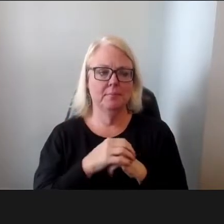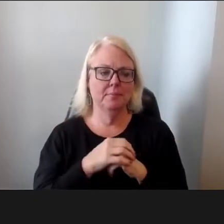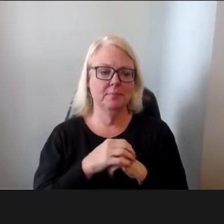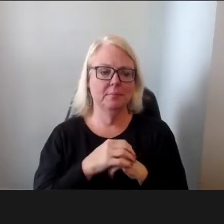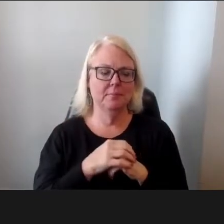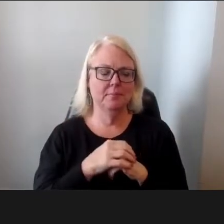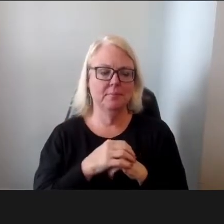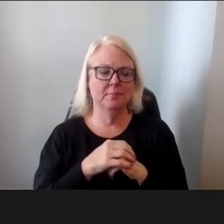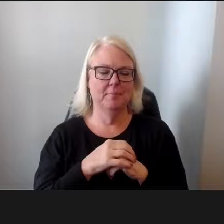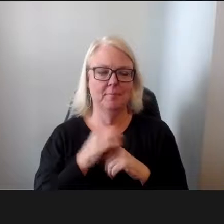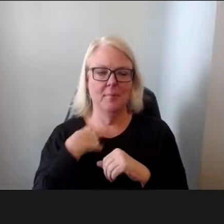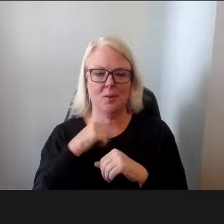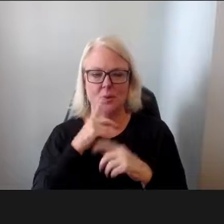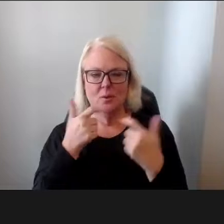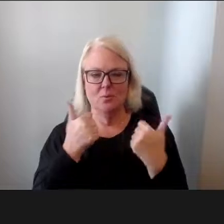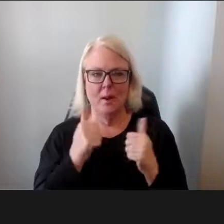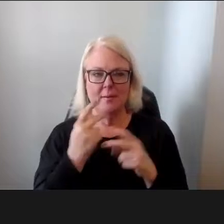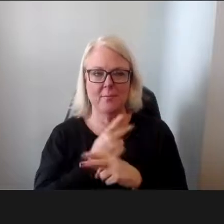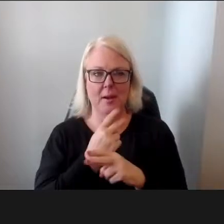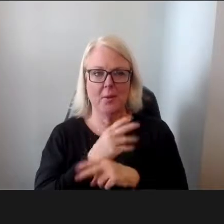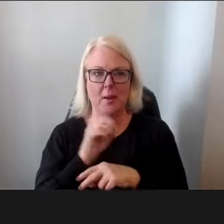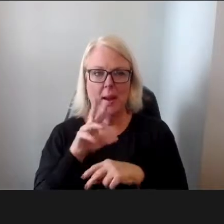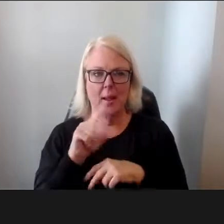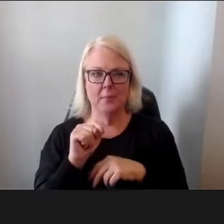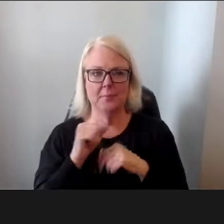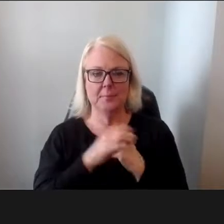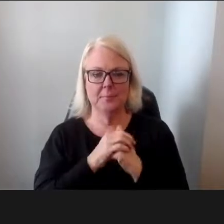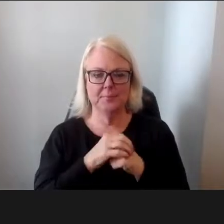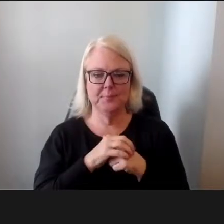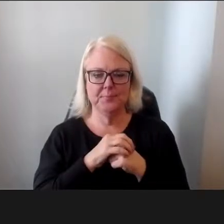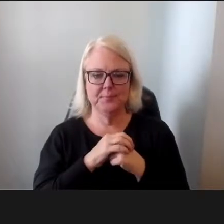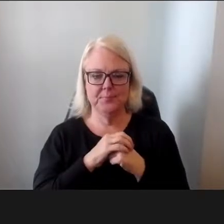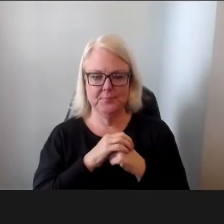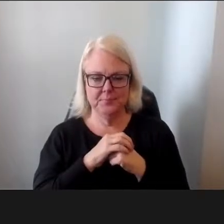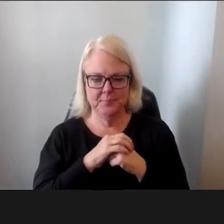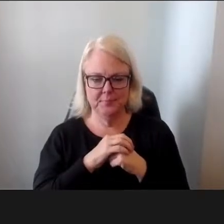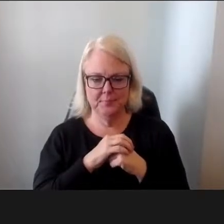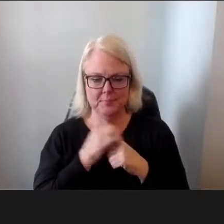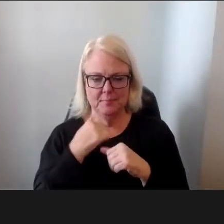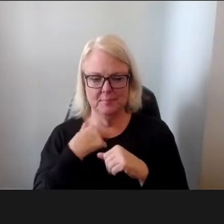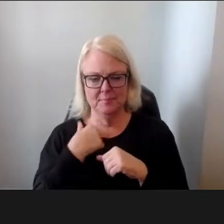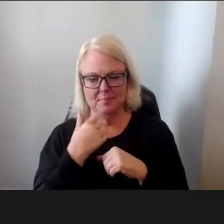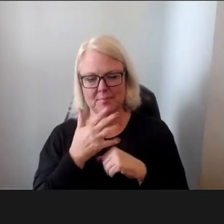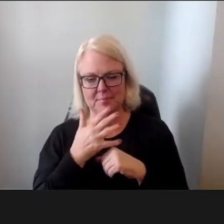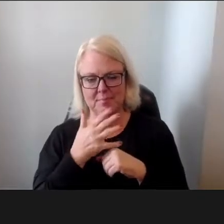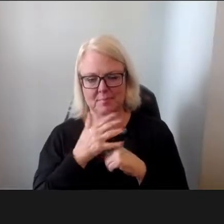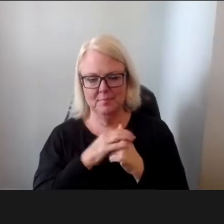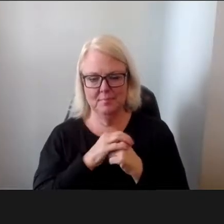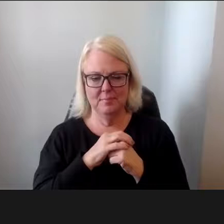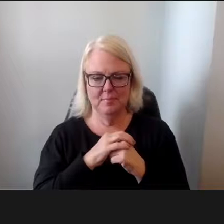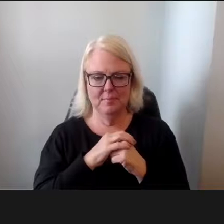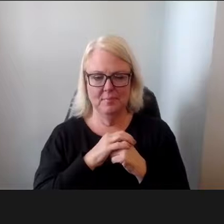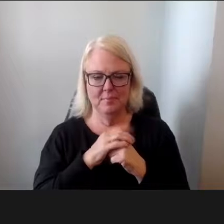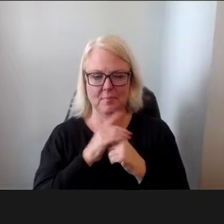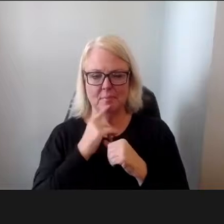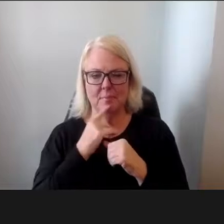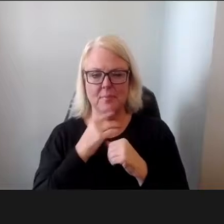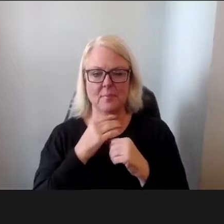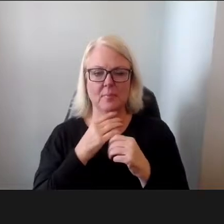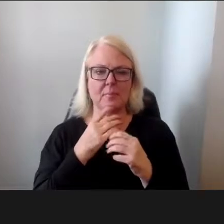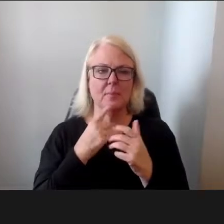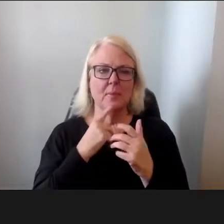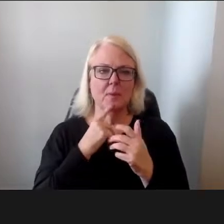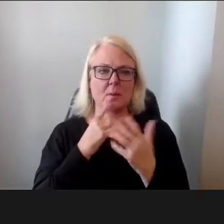I'm really trying to figure it out. I'm kind of a passionate reformer at